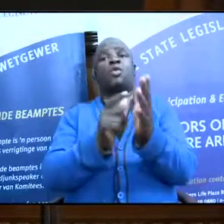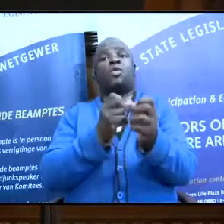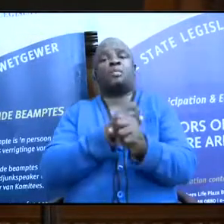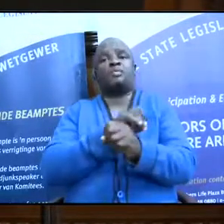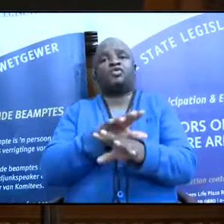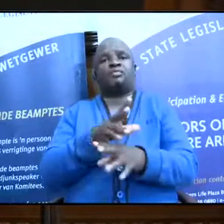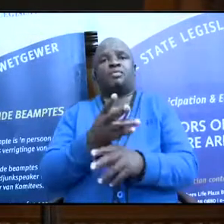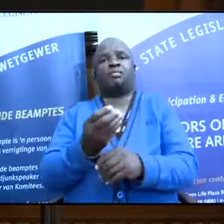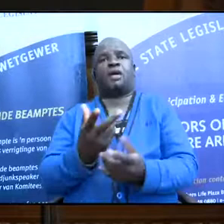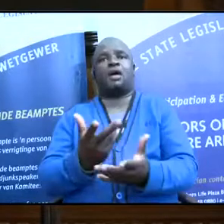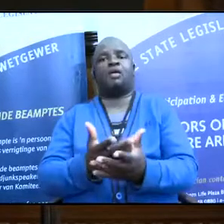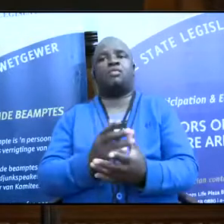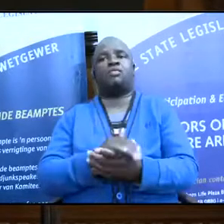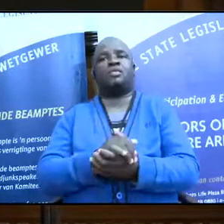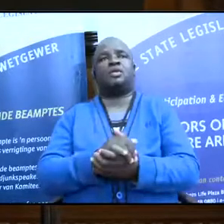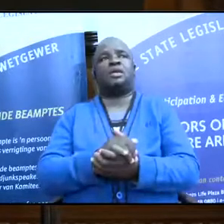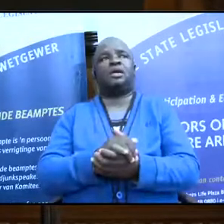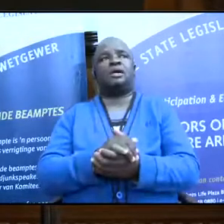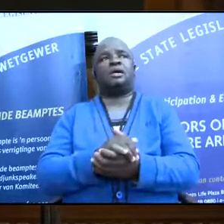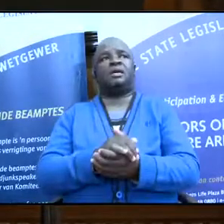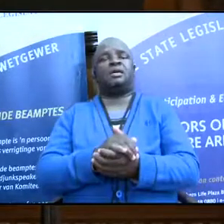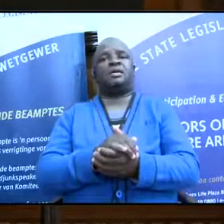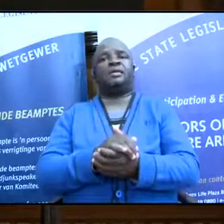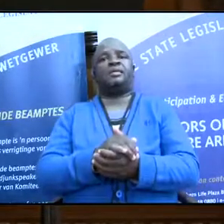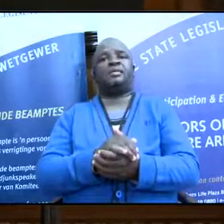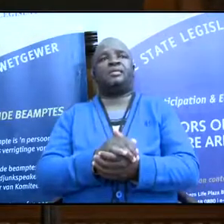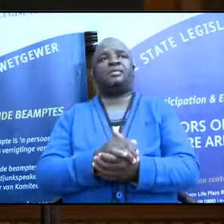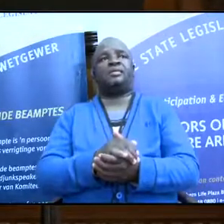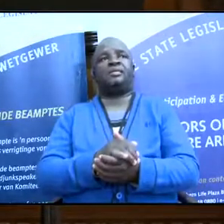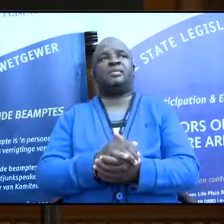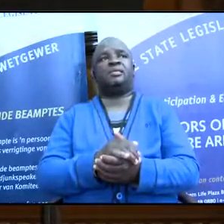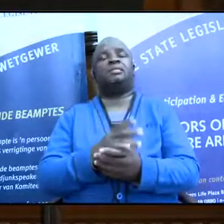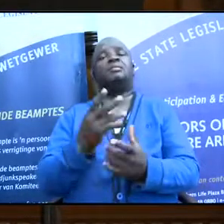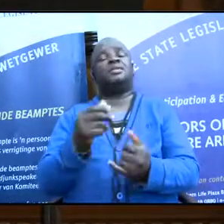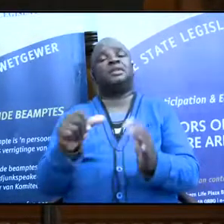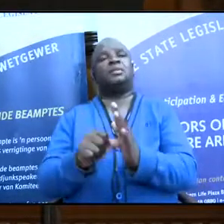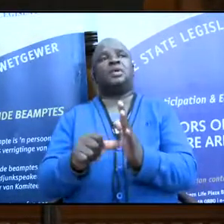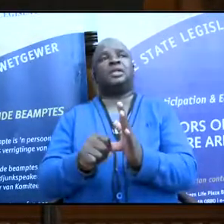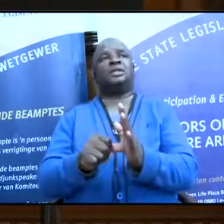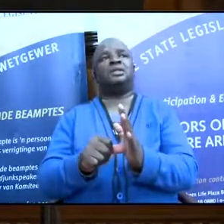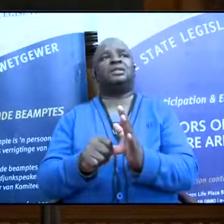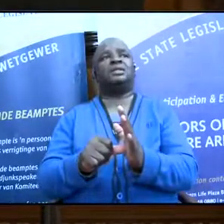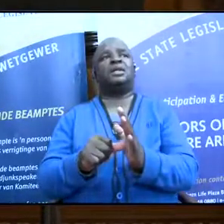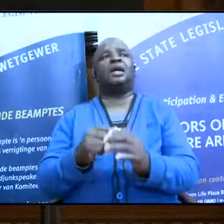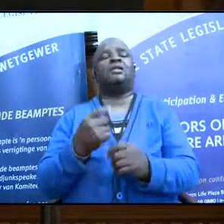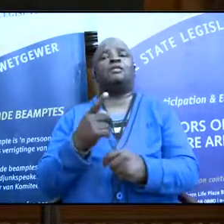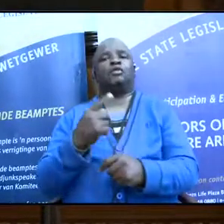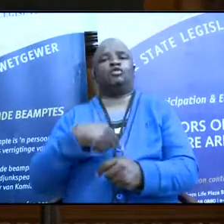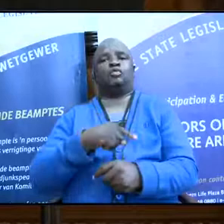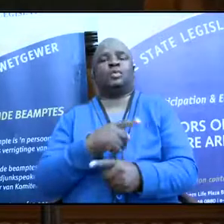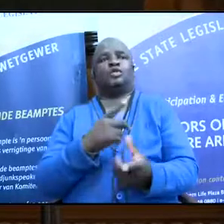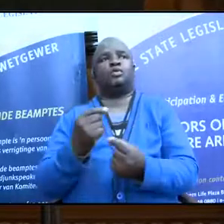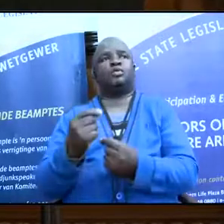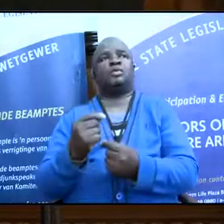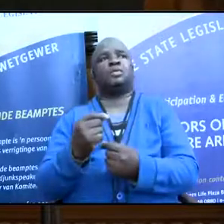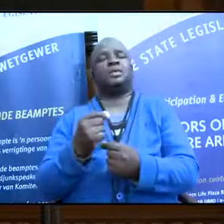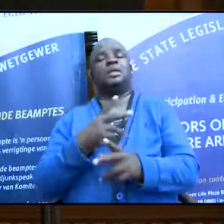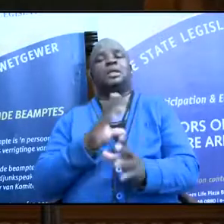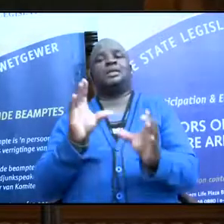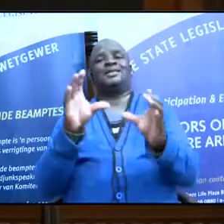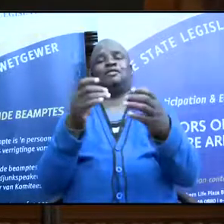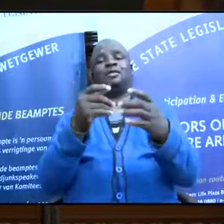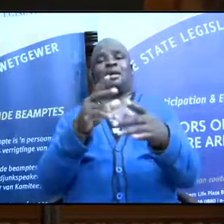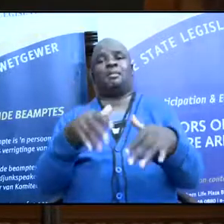uh by the executive arm of the state it becomes critical therefore for us to have these central